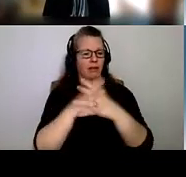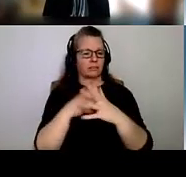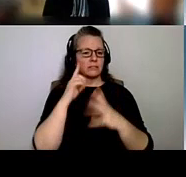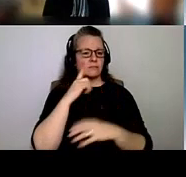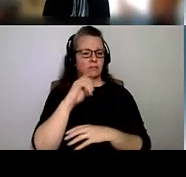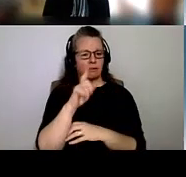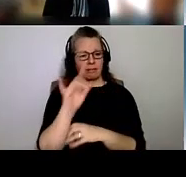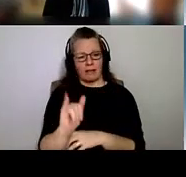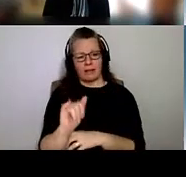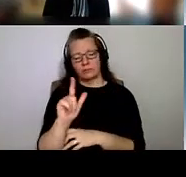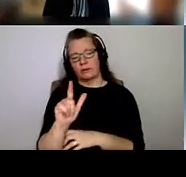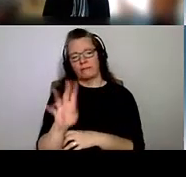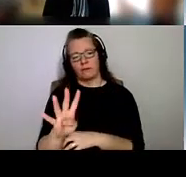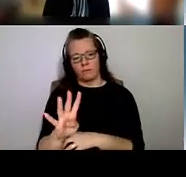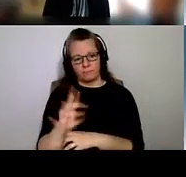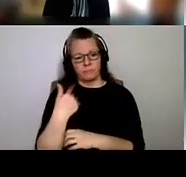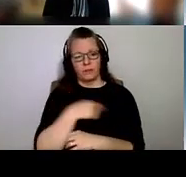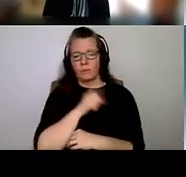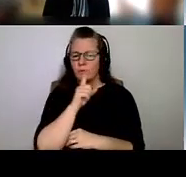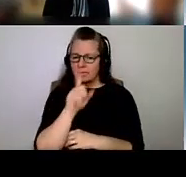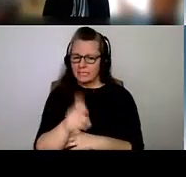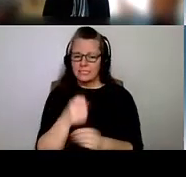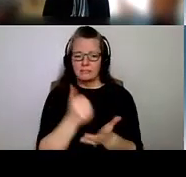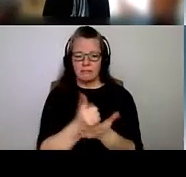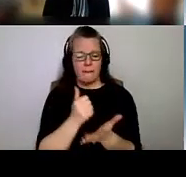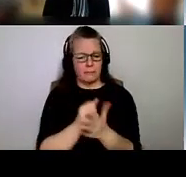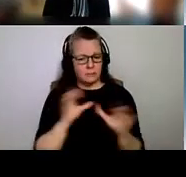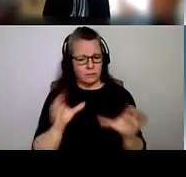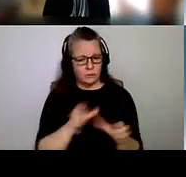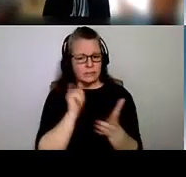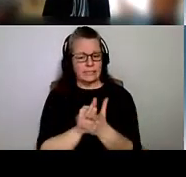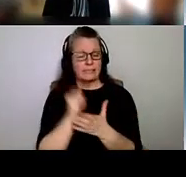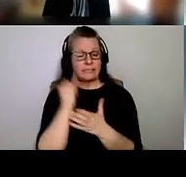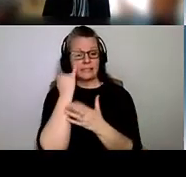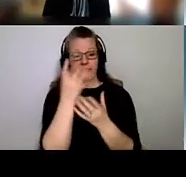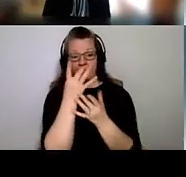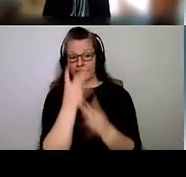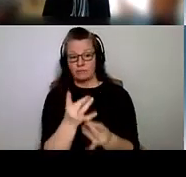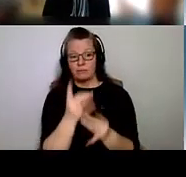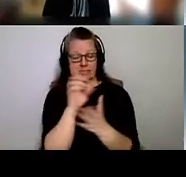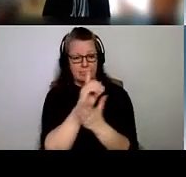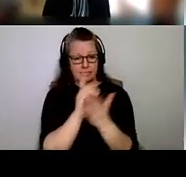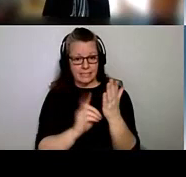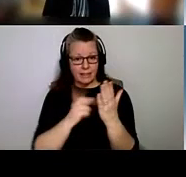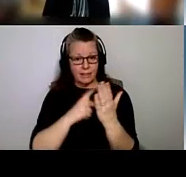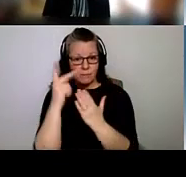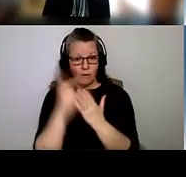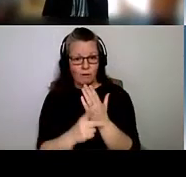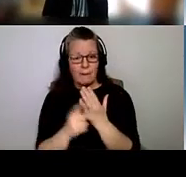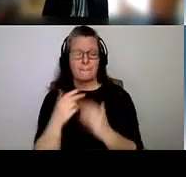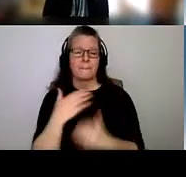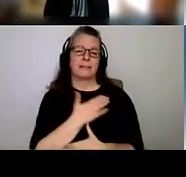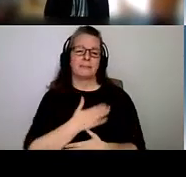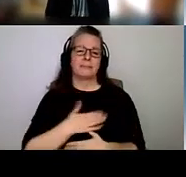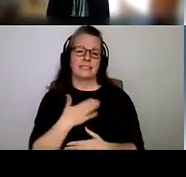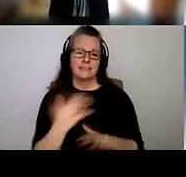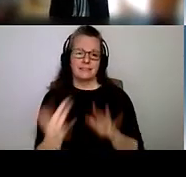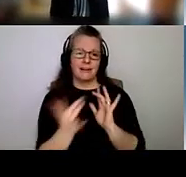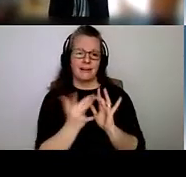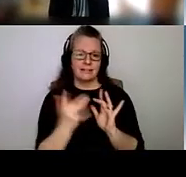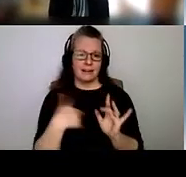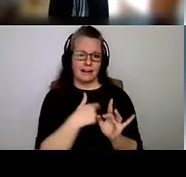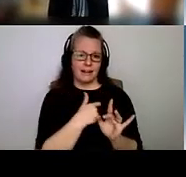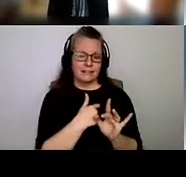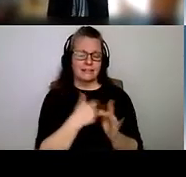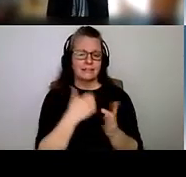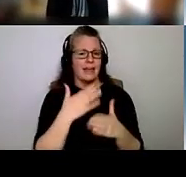we really need your help to do this. And if you're interested in helping to design the program, please get in contact with us and we're happy to